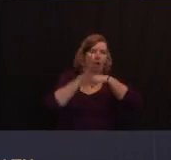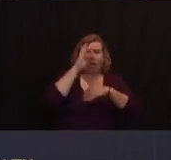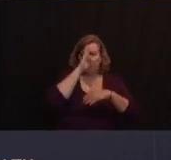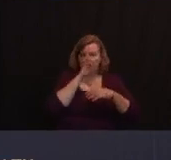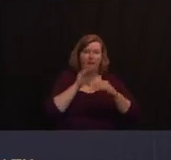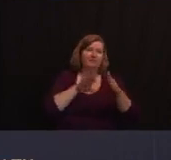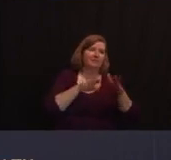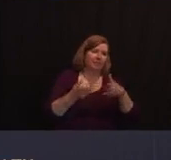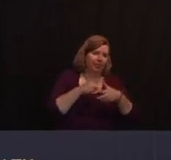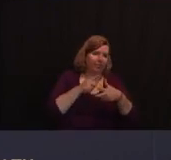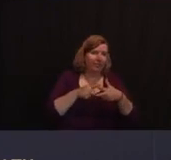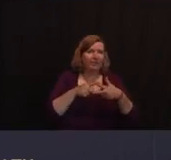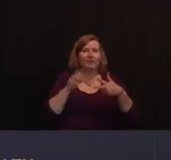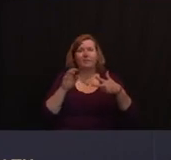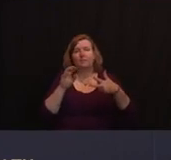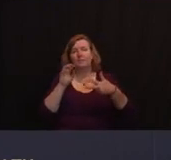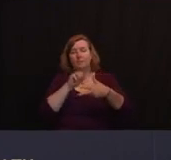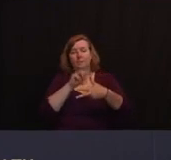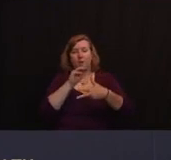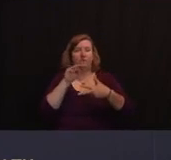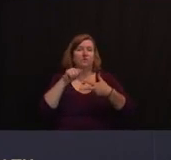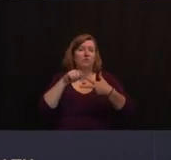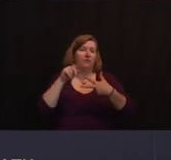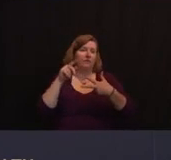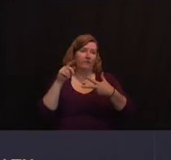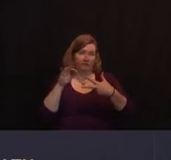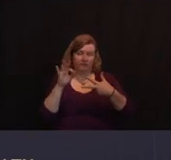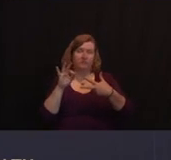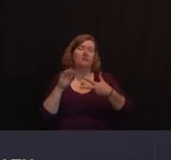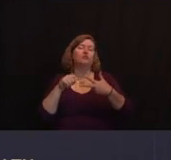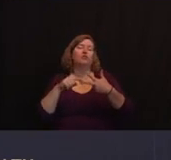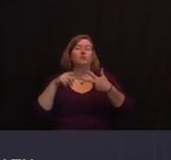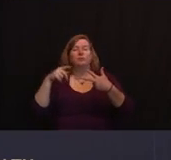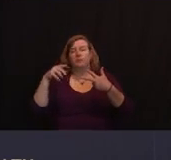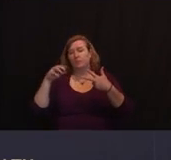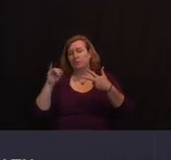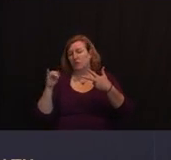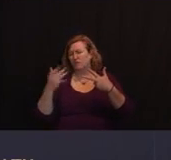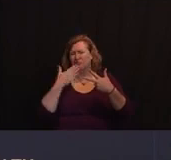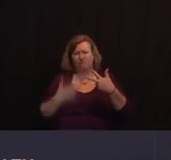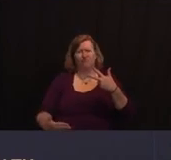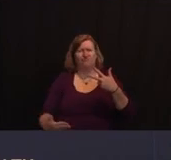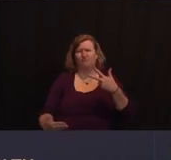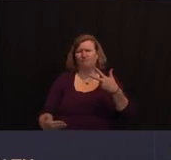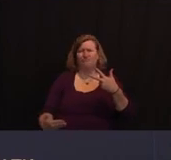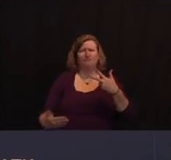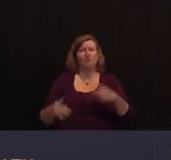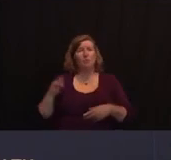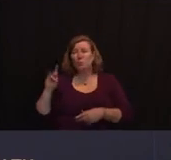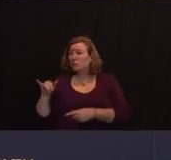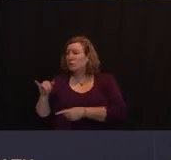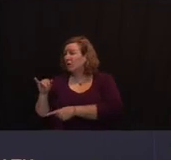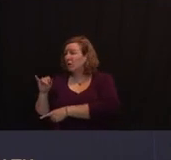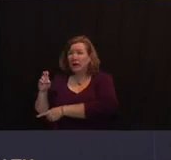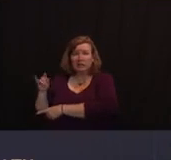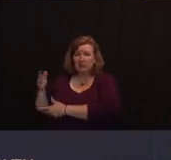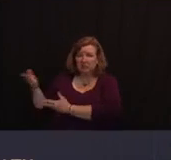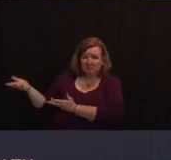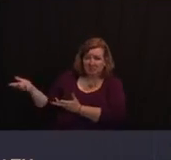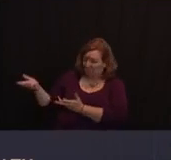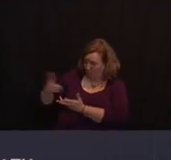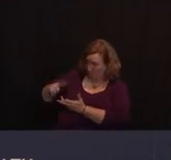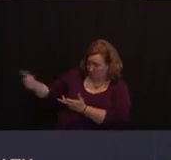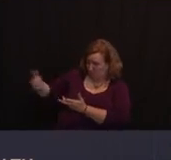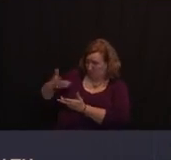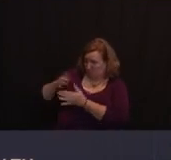good. And folks need to continue to hear that. Judy, should we go to Eddie first and then back to you on how the